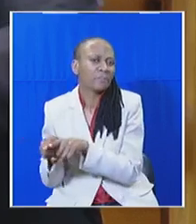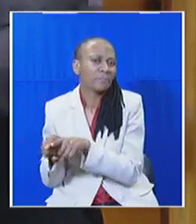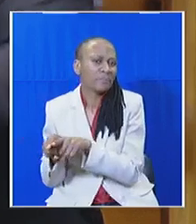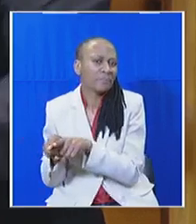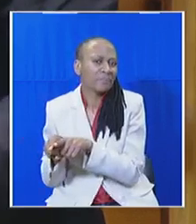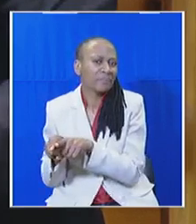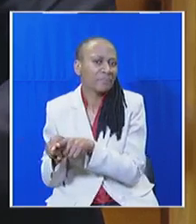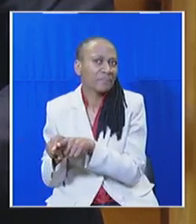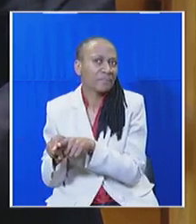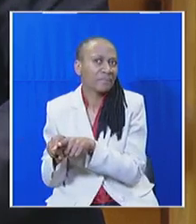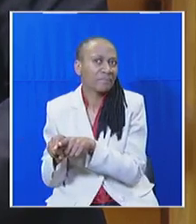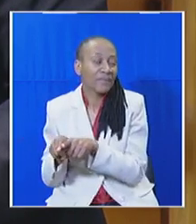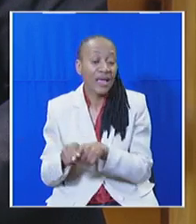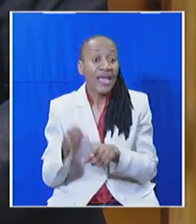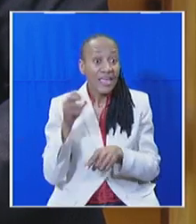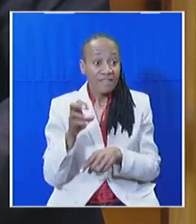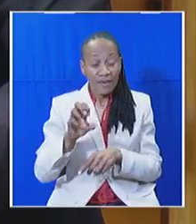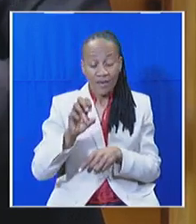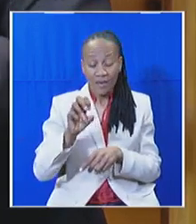the area of the AU.